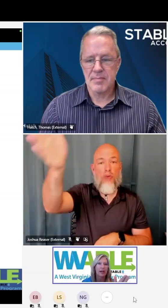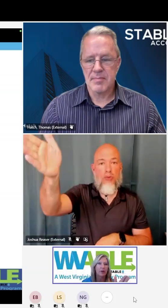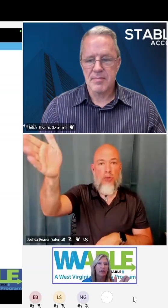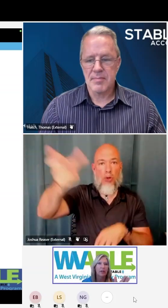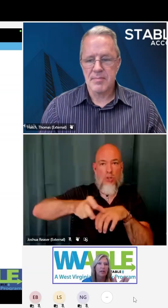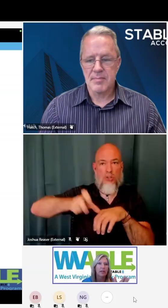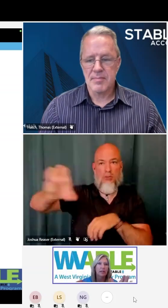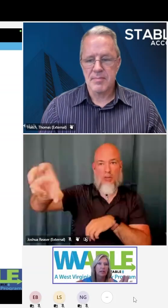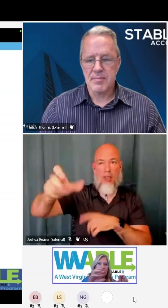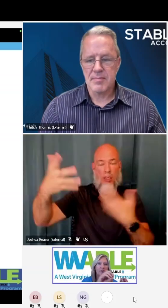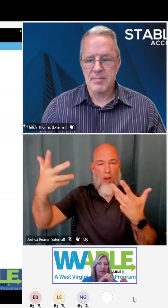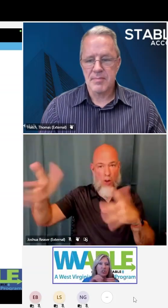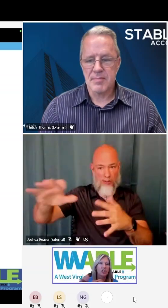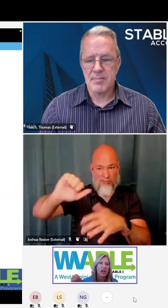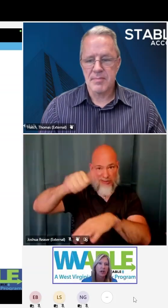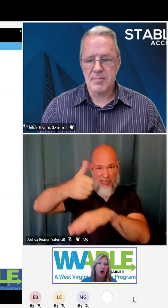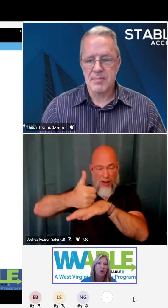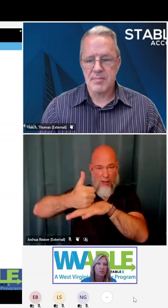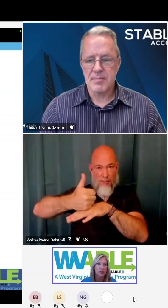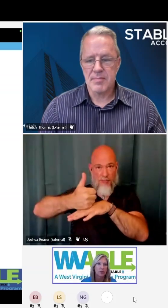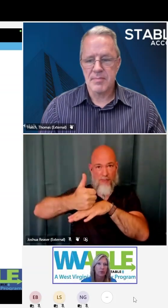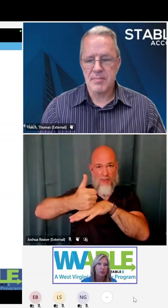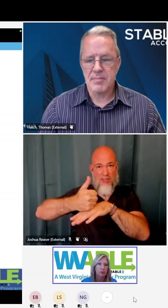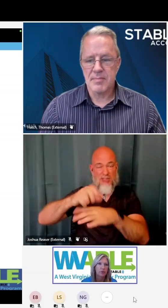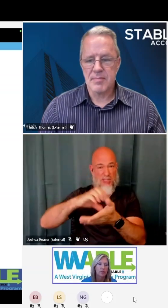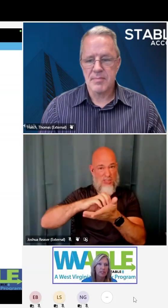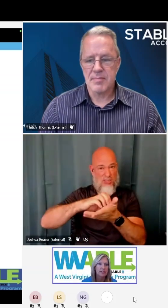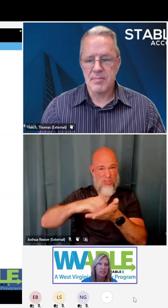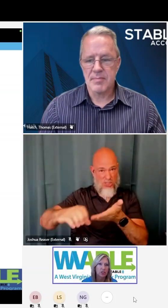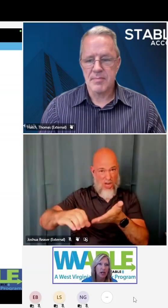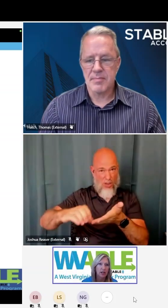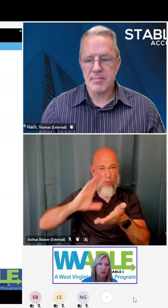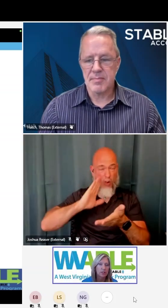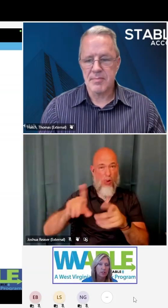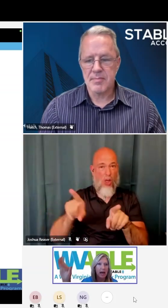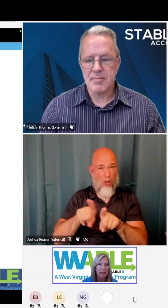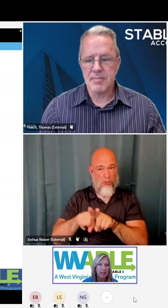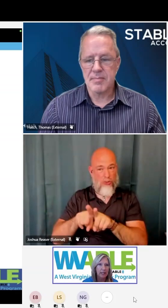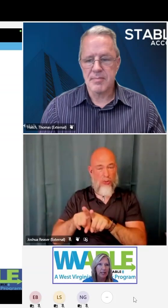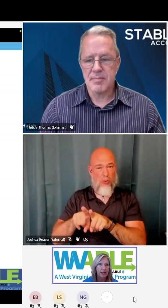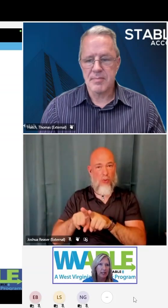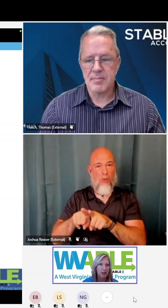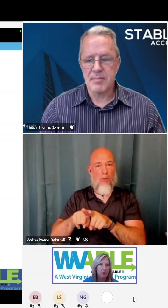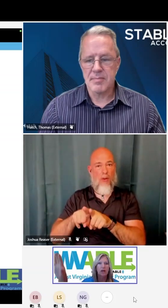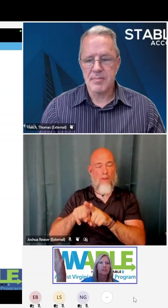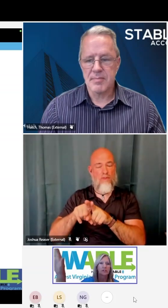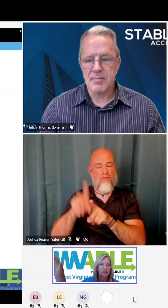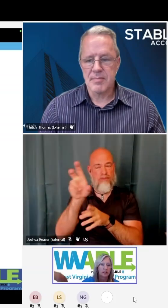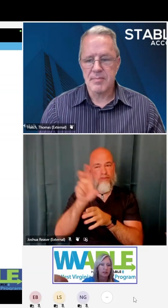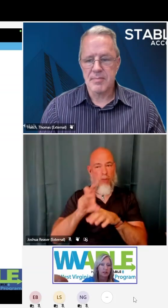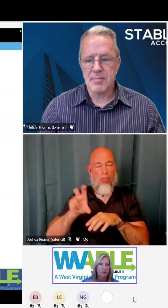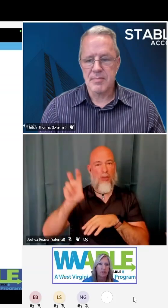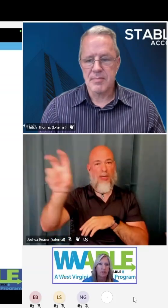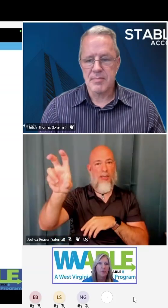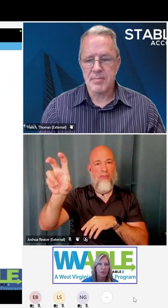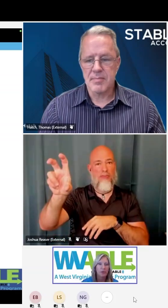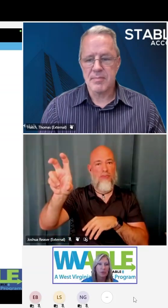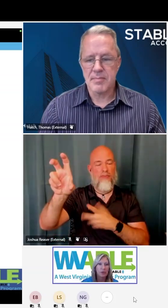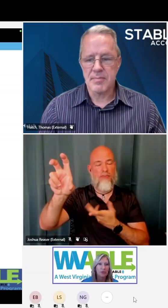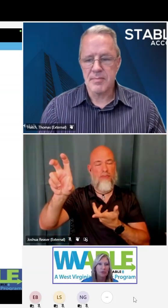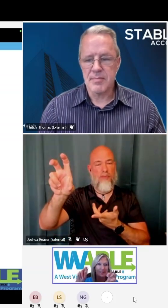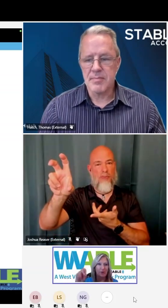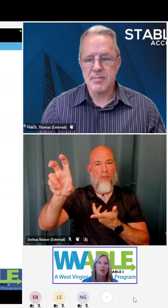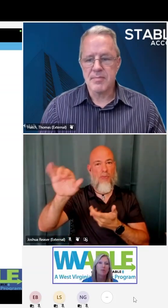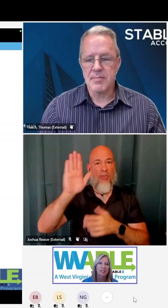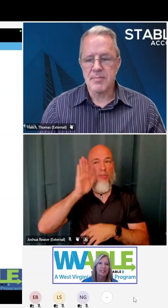it filled out, is a check also, the funds in a check, going to be allocated across the